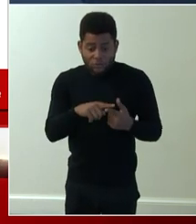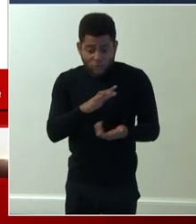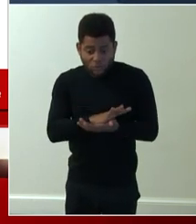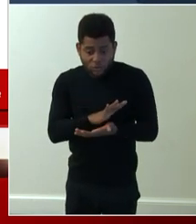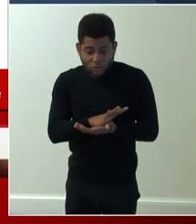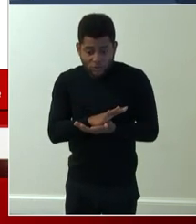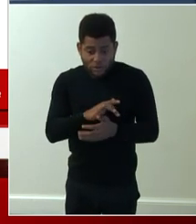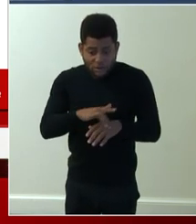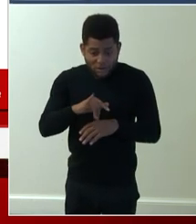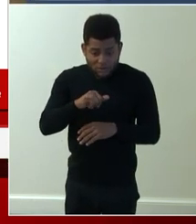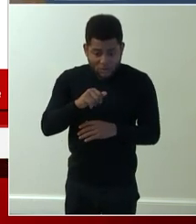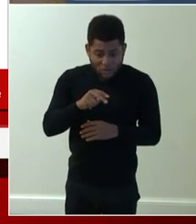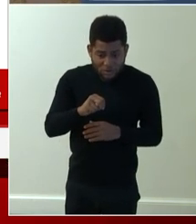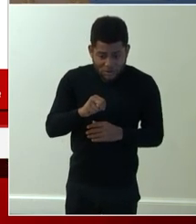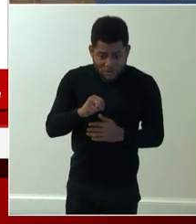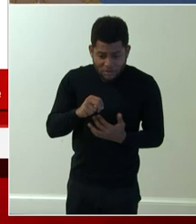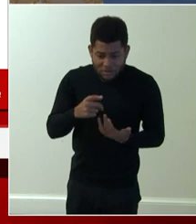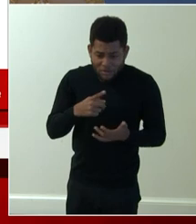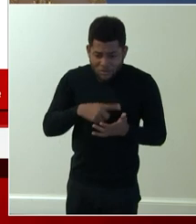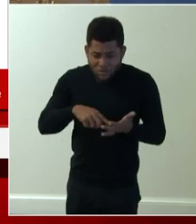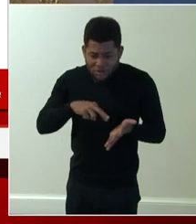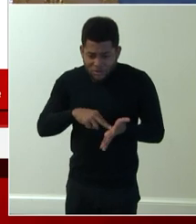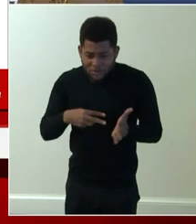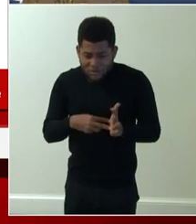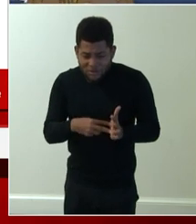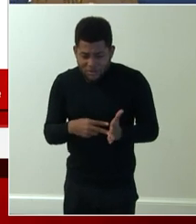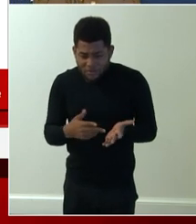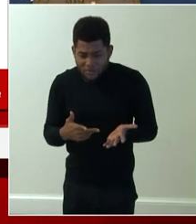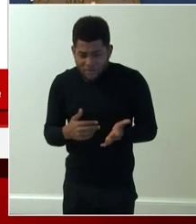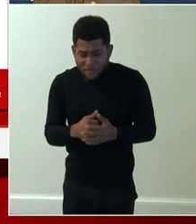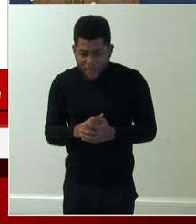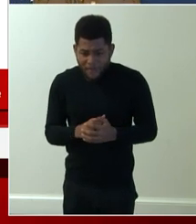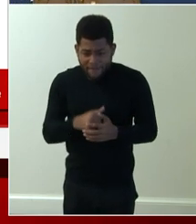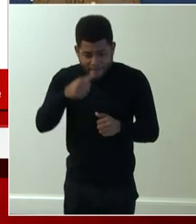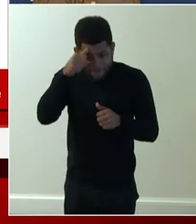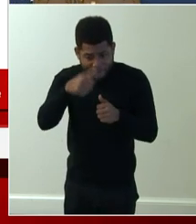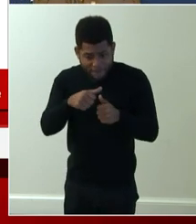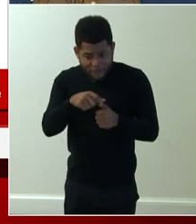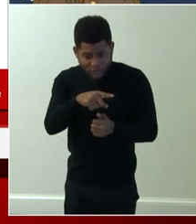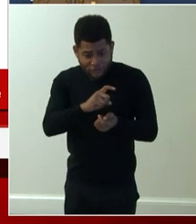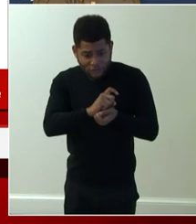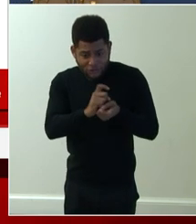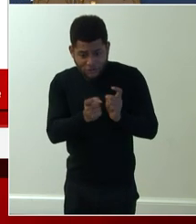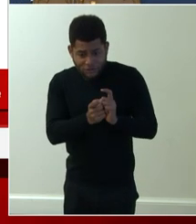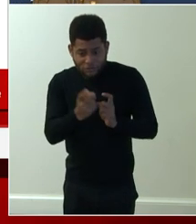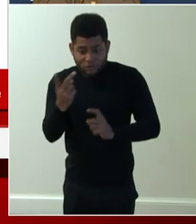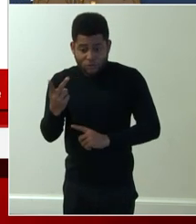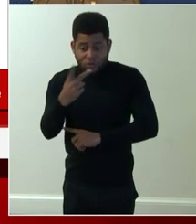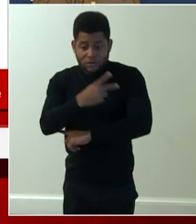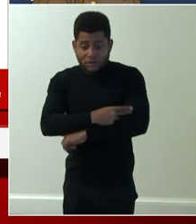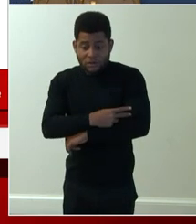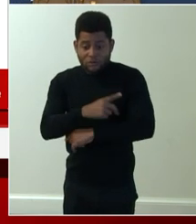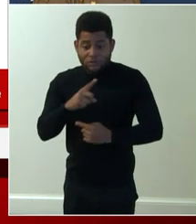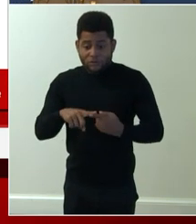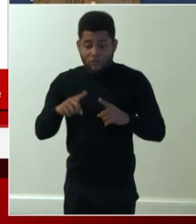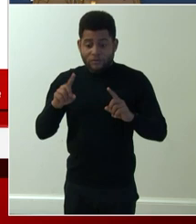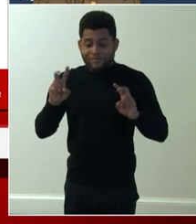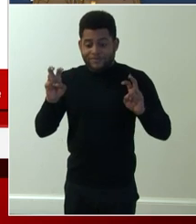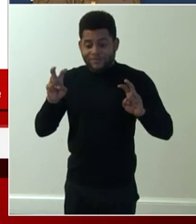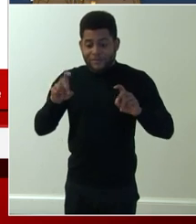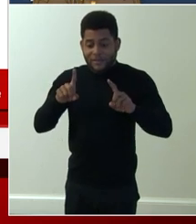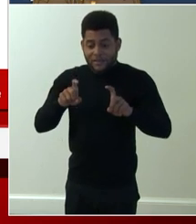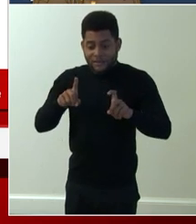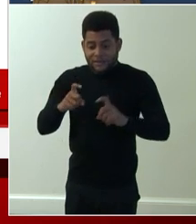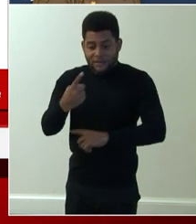2 days that we switched to basically testing days and testing pickup days. Several of our schools, based